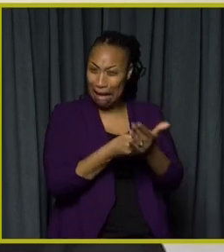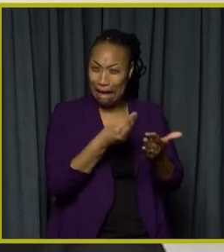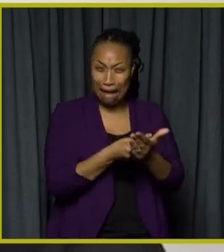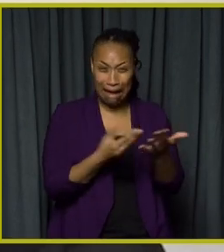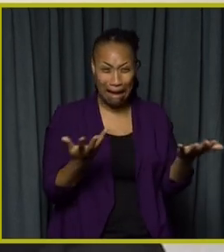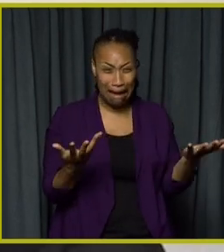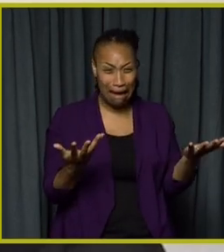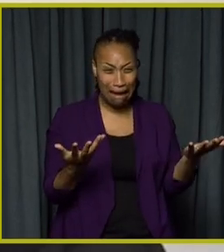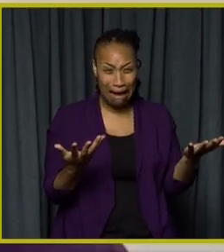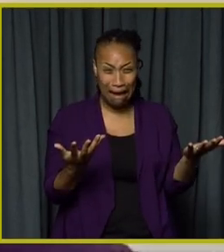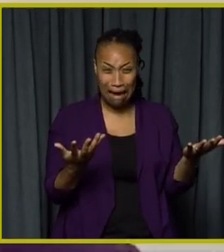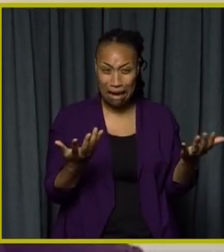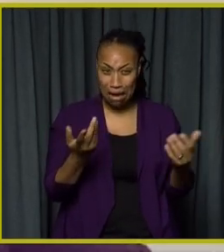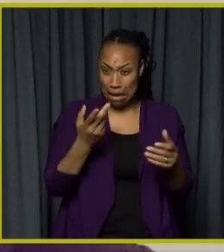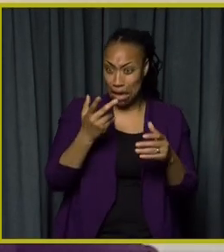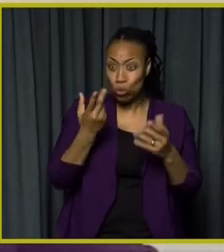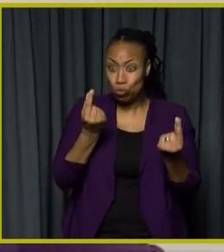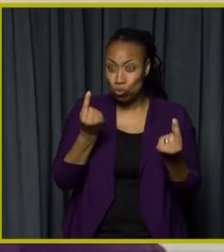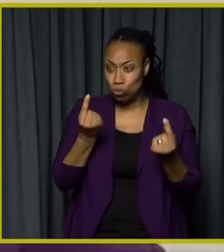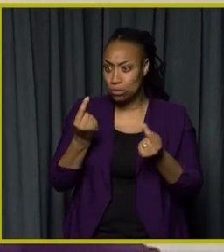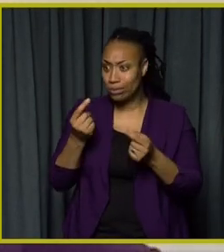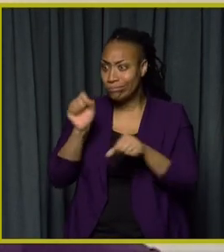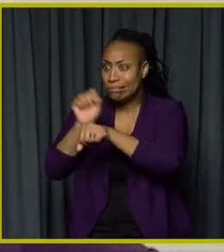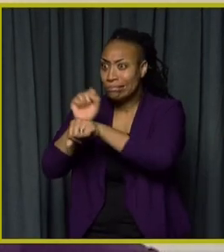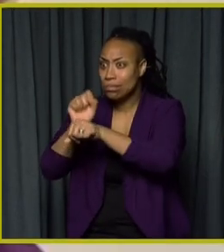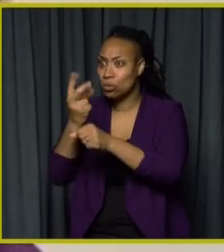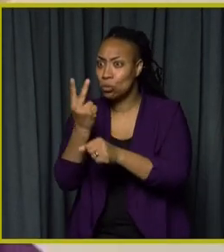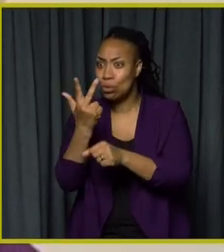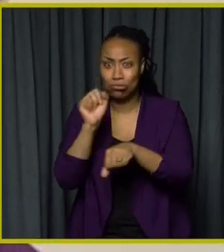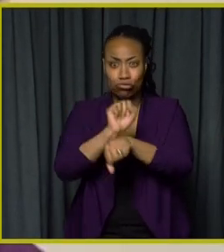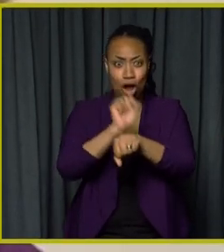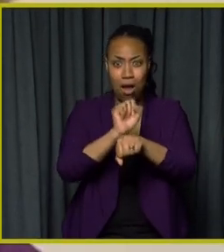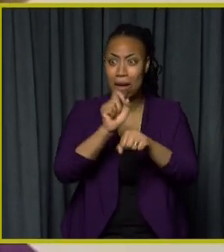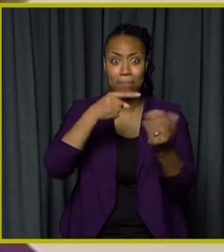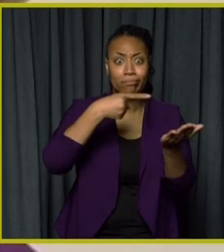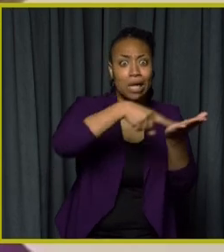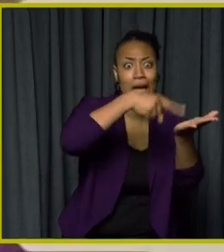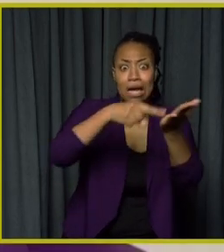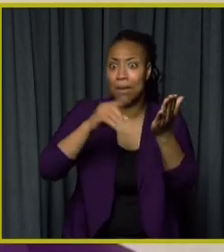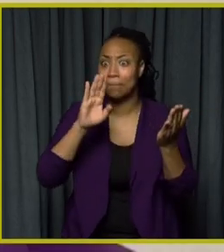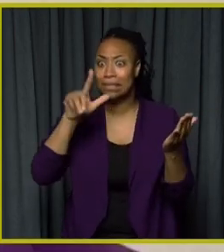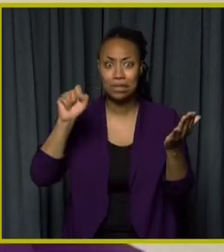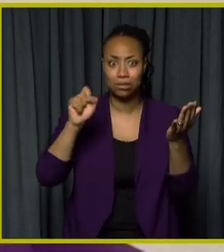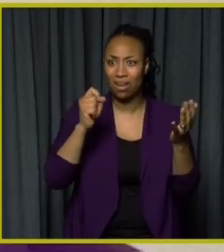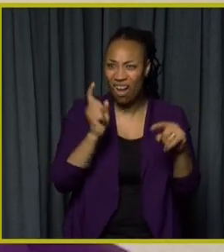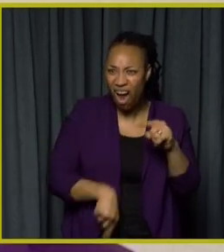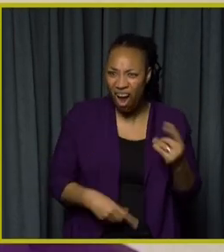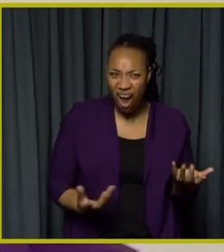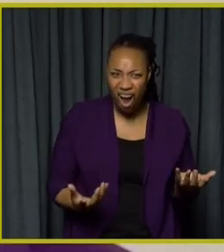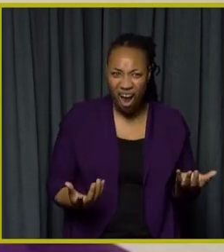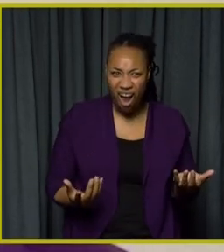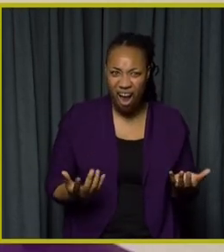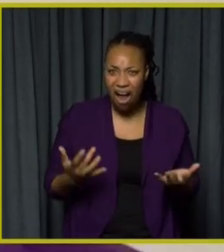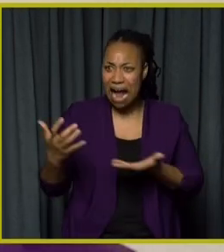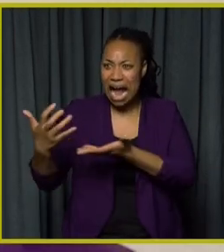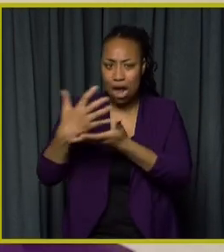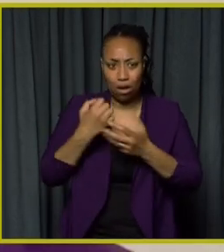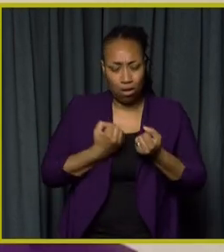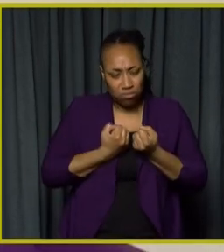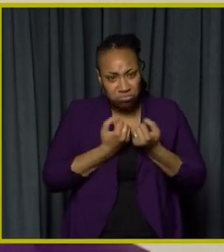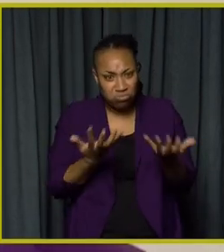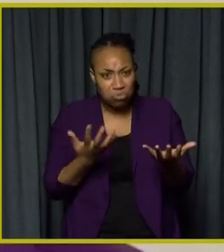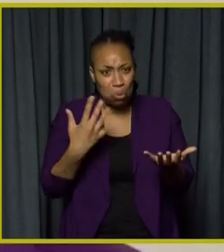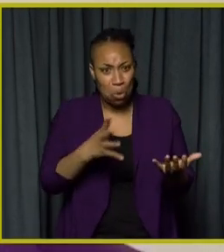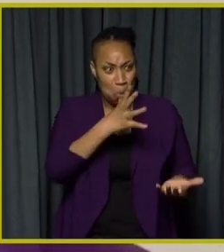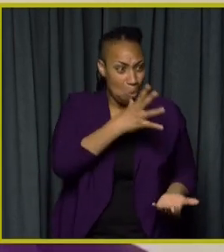can't pay their bills. Most low-wage workers are women and women of color. And on top of that,